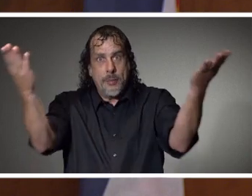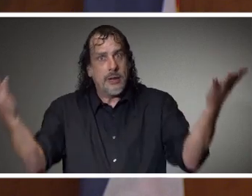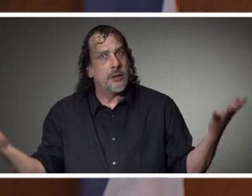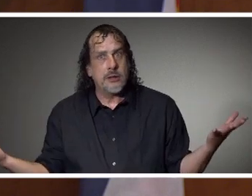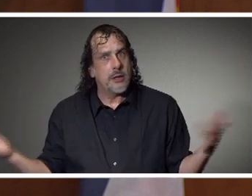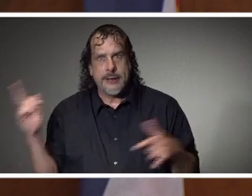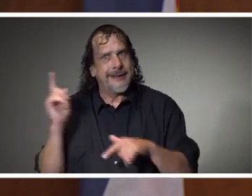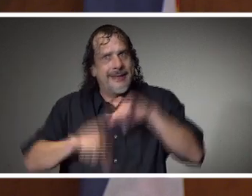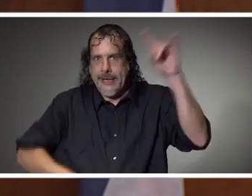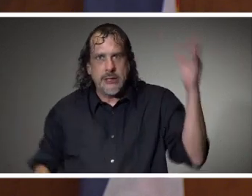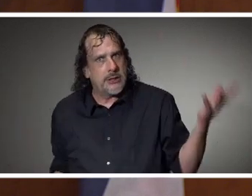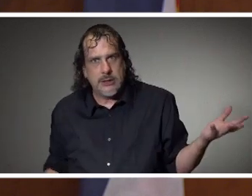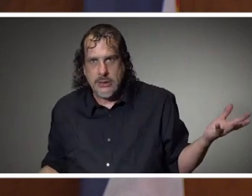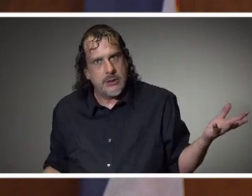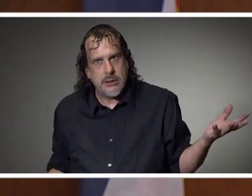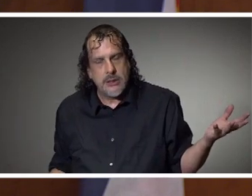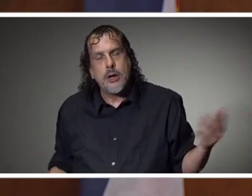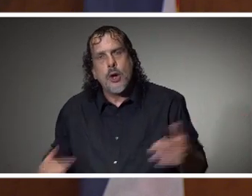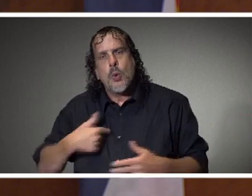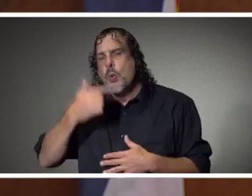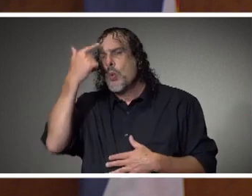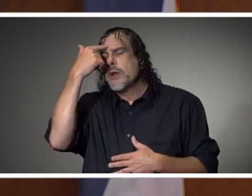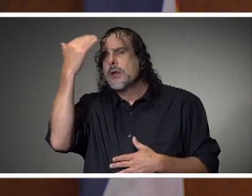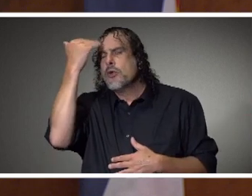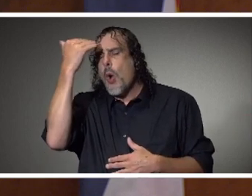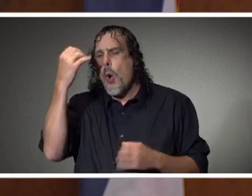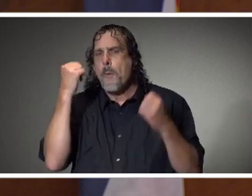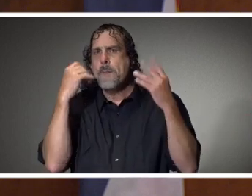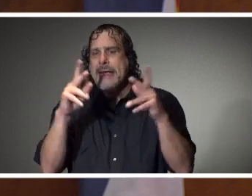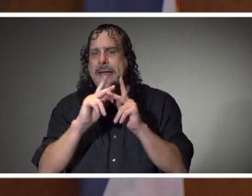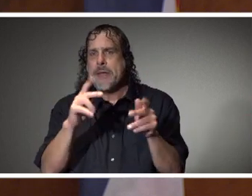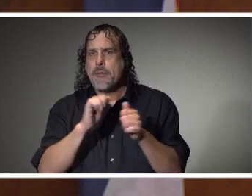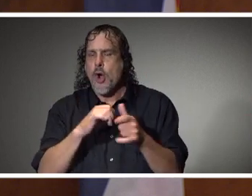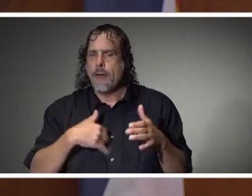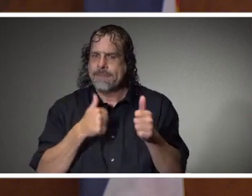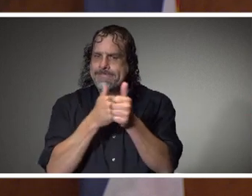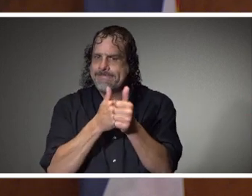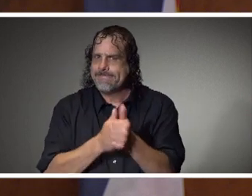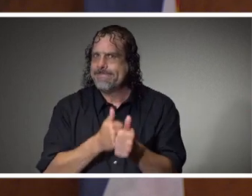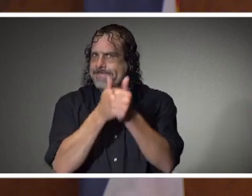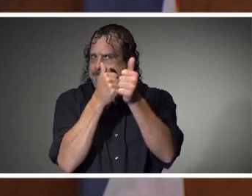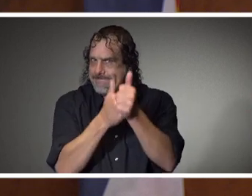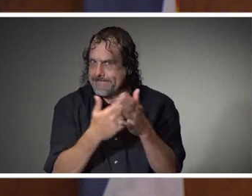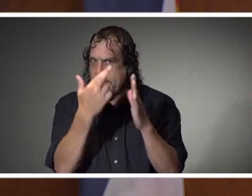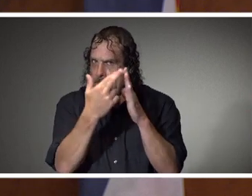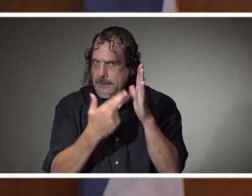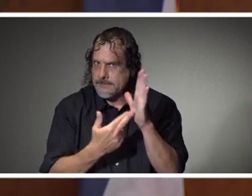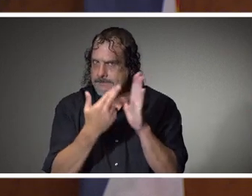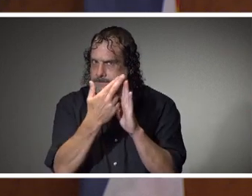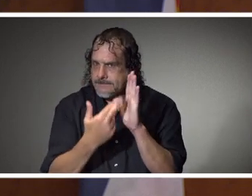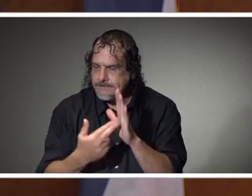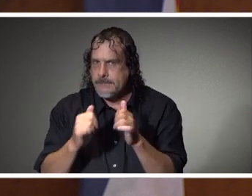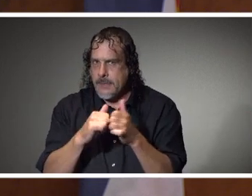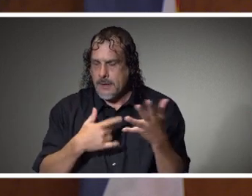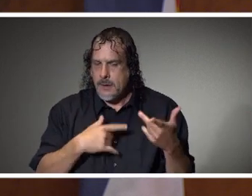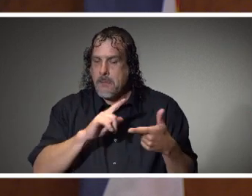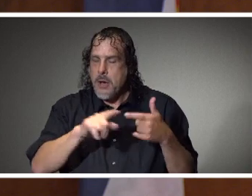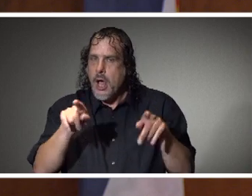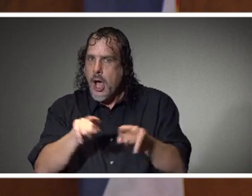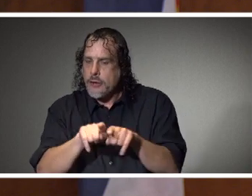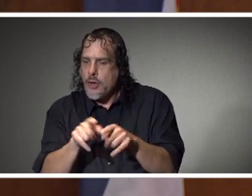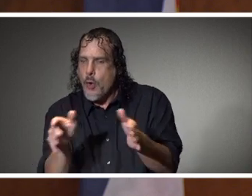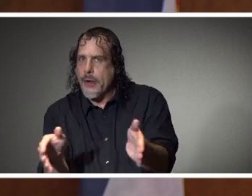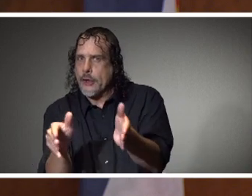be open. And so we know that so many Mississippians are doing everything they can to comply with not only our mandates, but also what we're urging